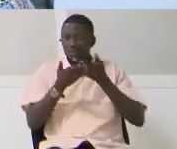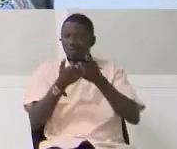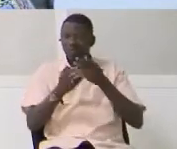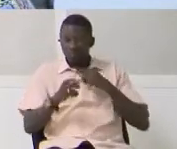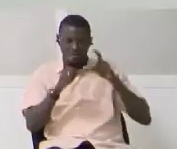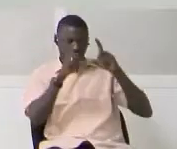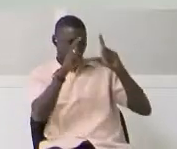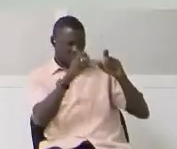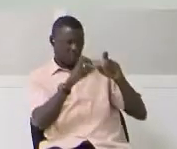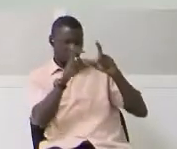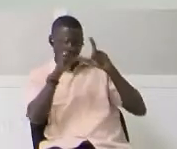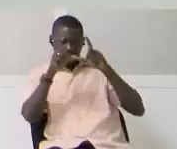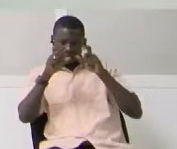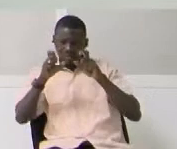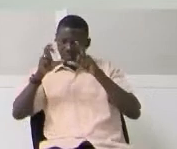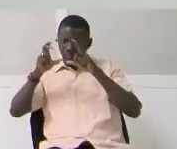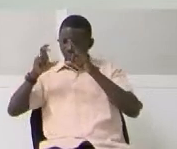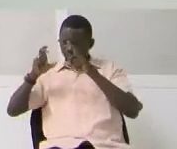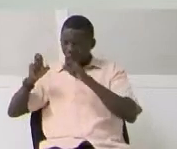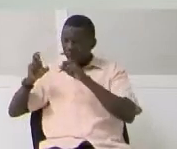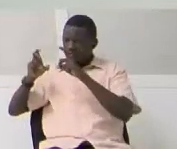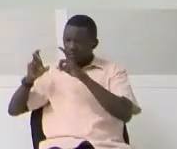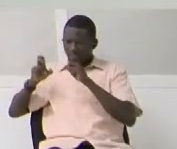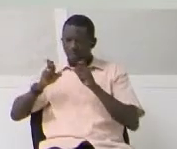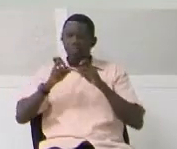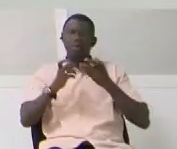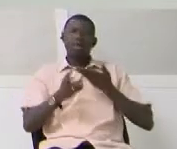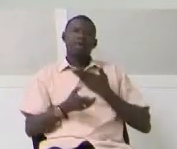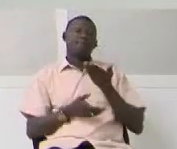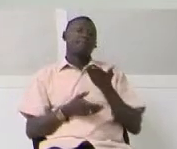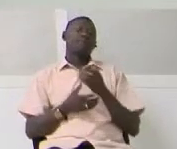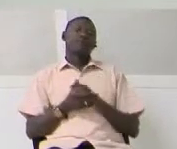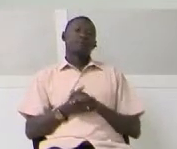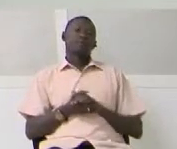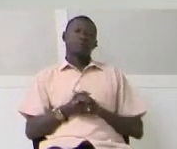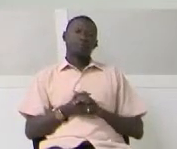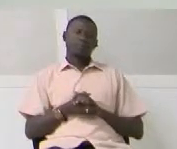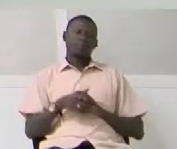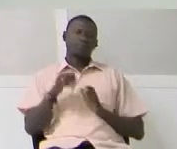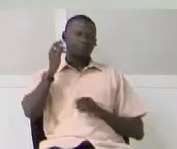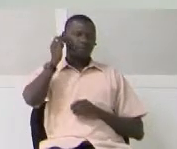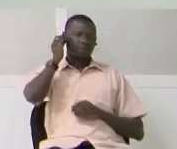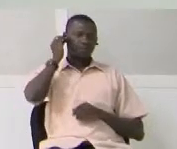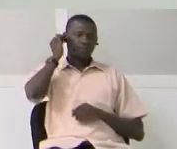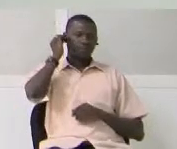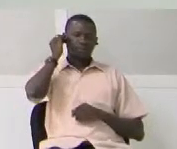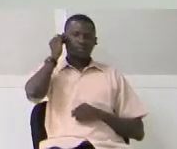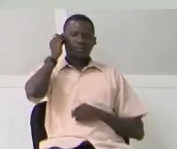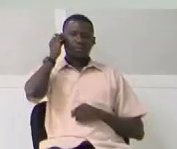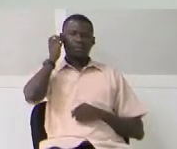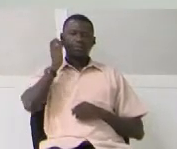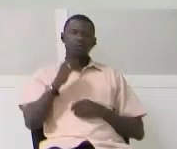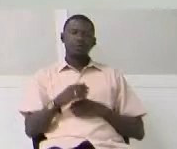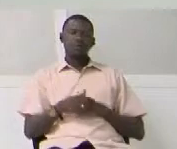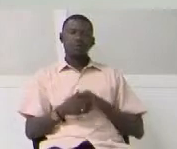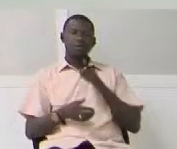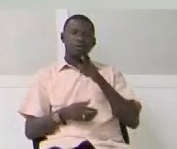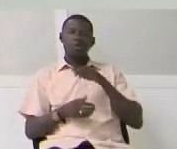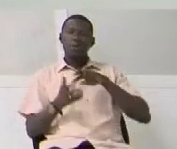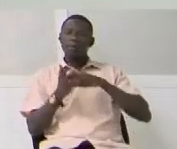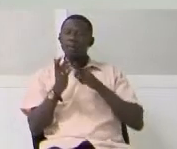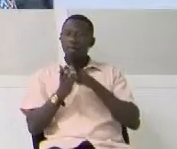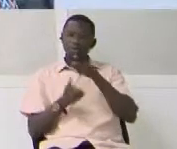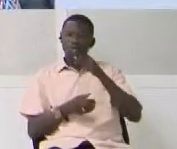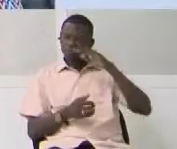them. So you believe they just wanted to take the evidence from you so that they can cover up their crime? Yeah, and